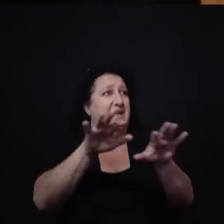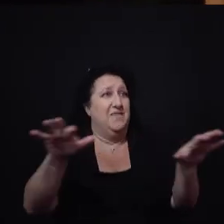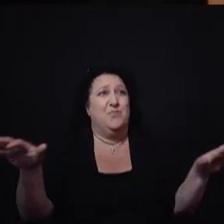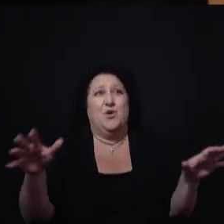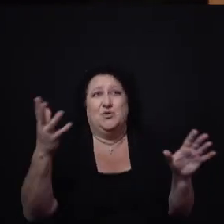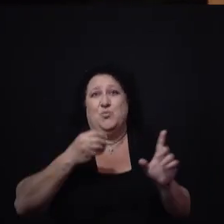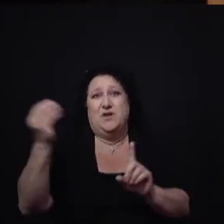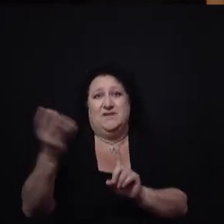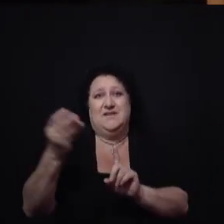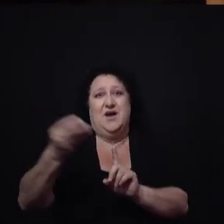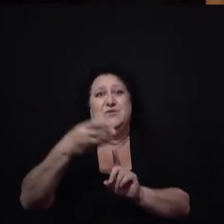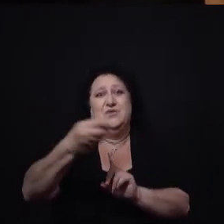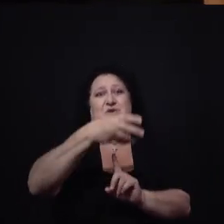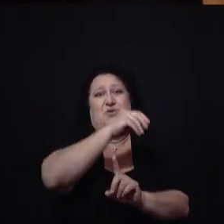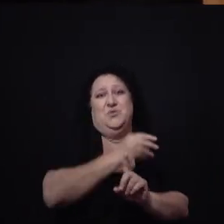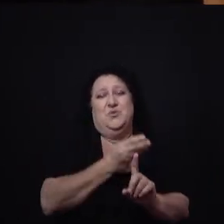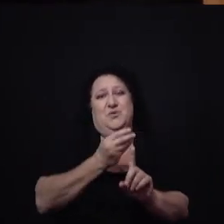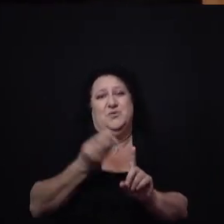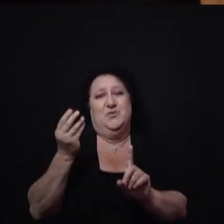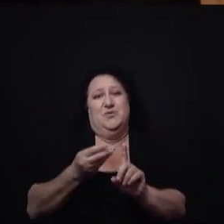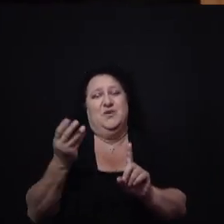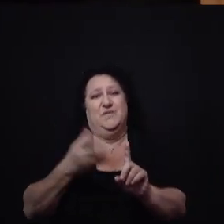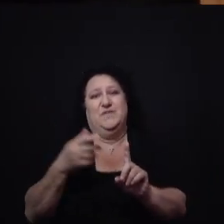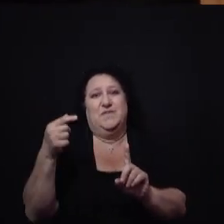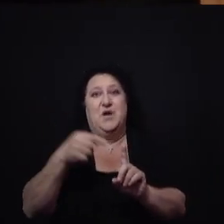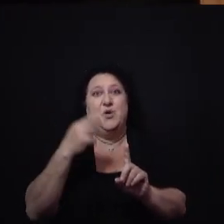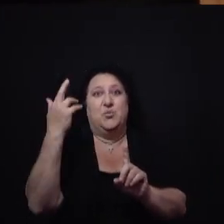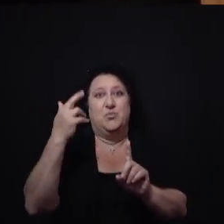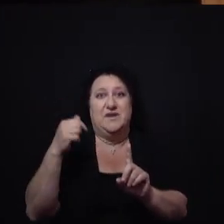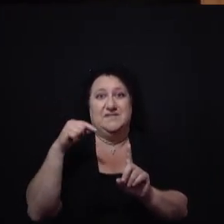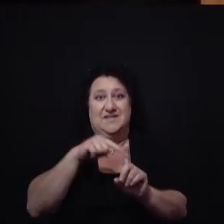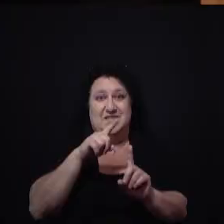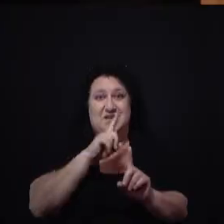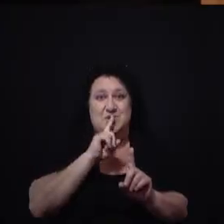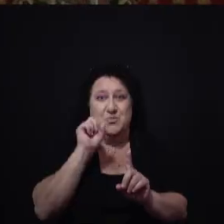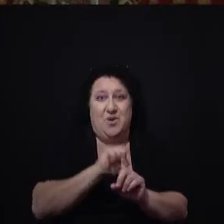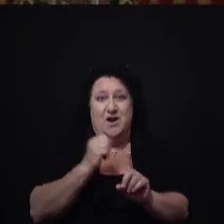why you're here. Especially if they can sell you something while they do it.